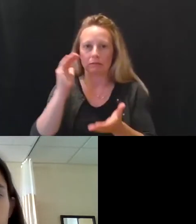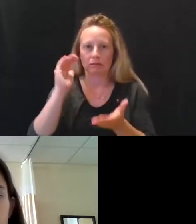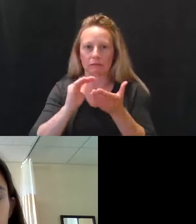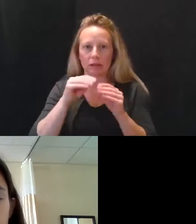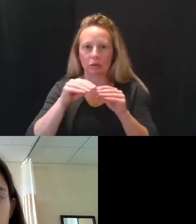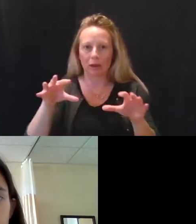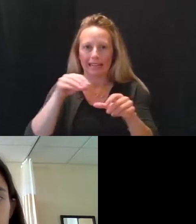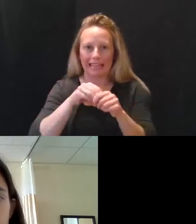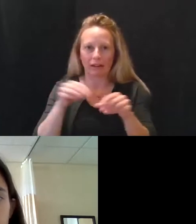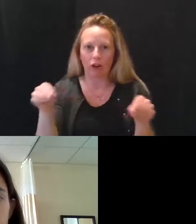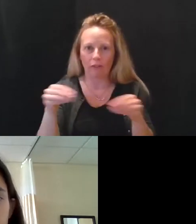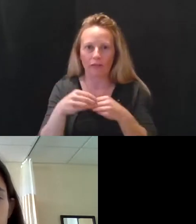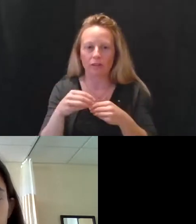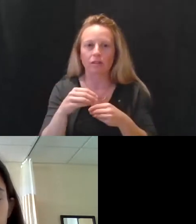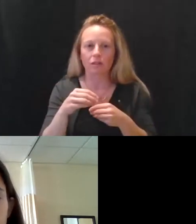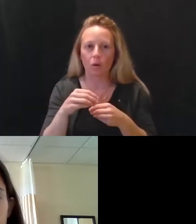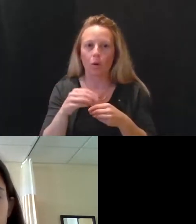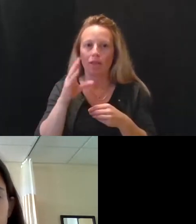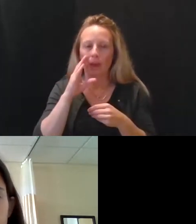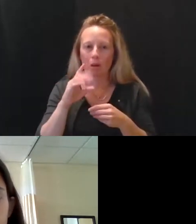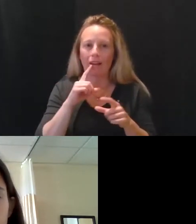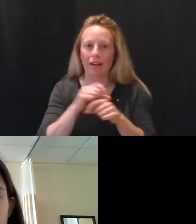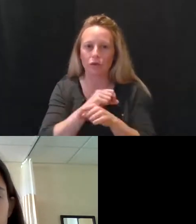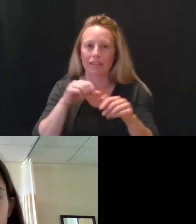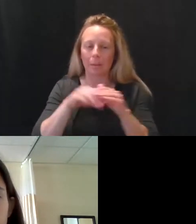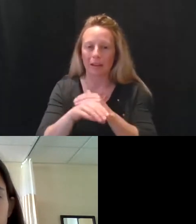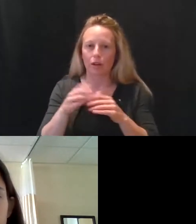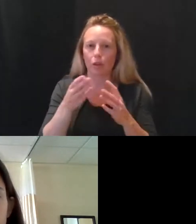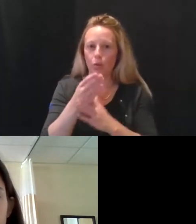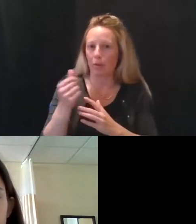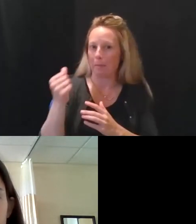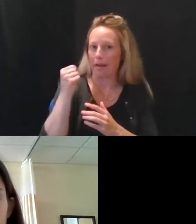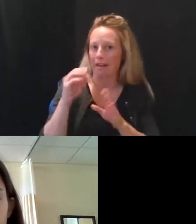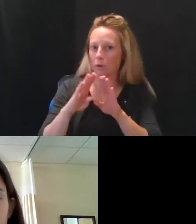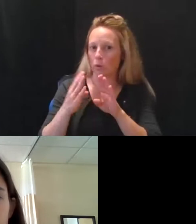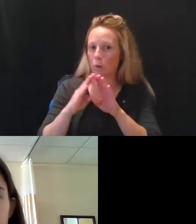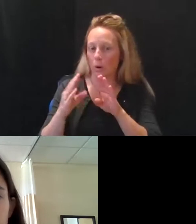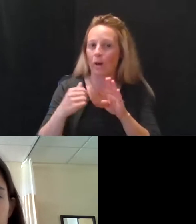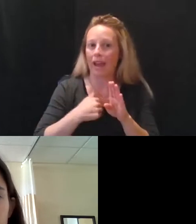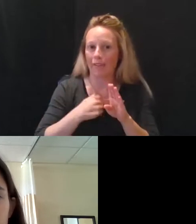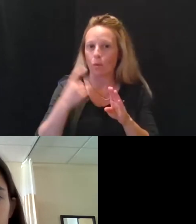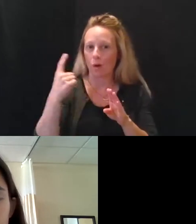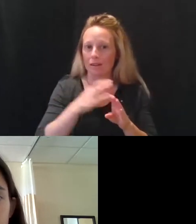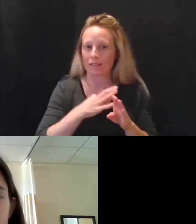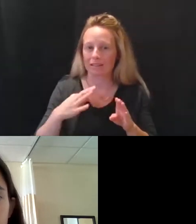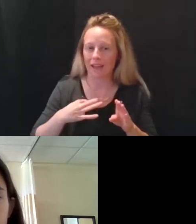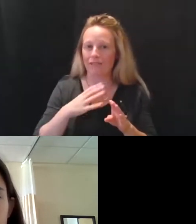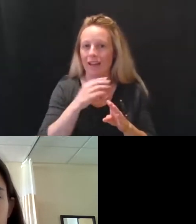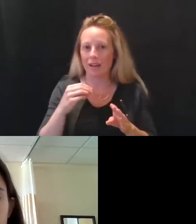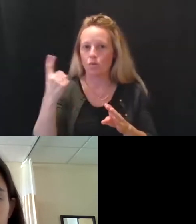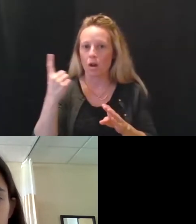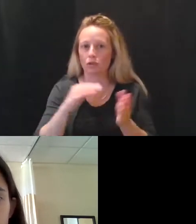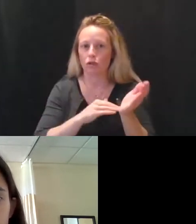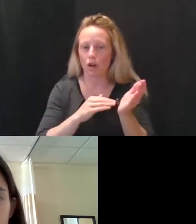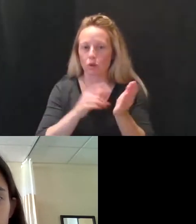we have them come in the clinic through the back door. We have a dedicated staff member and a dedicated provider that works with